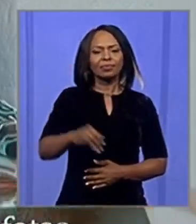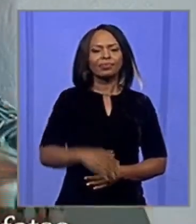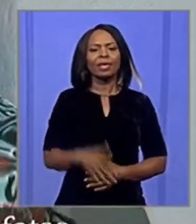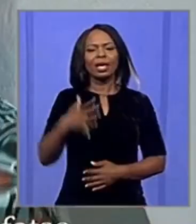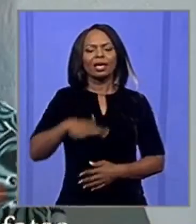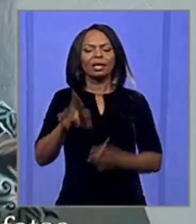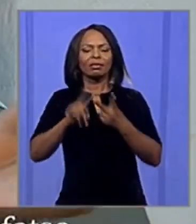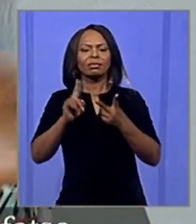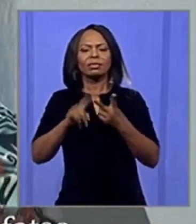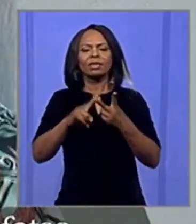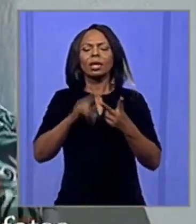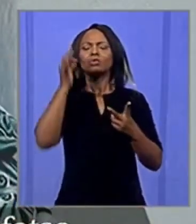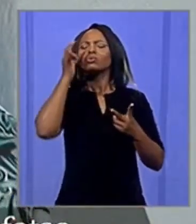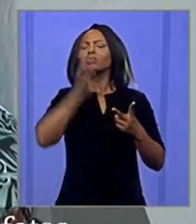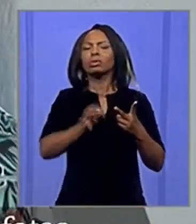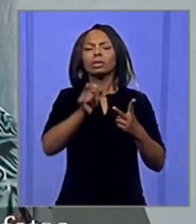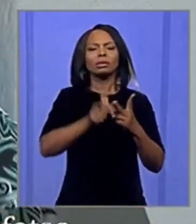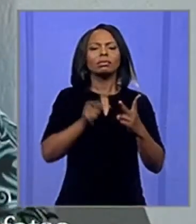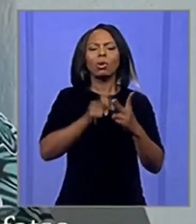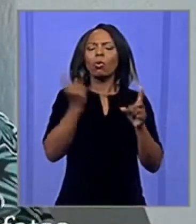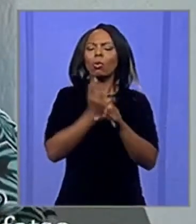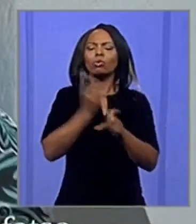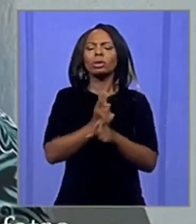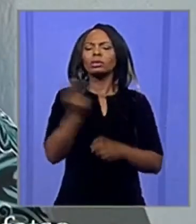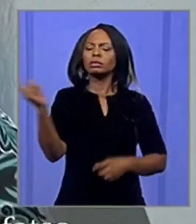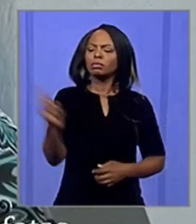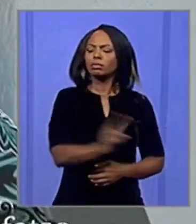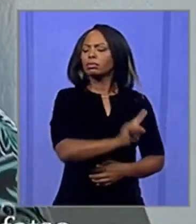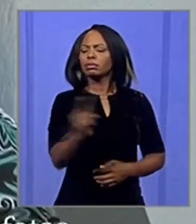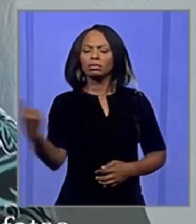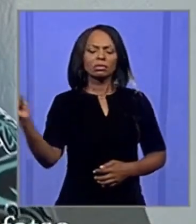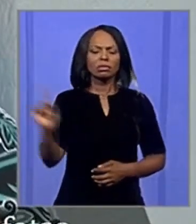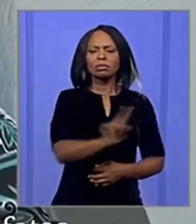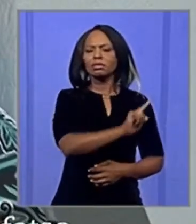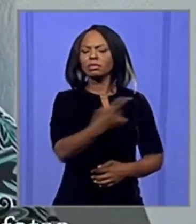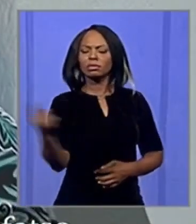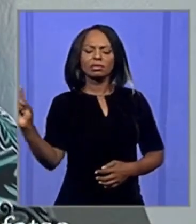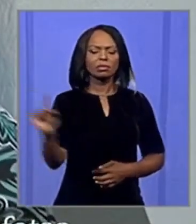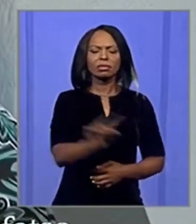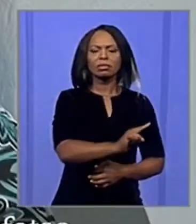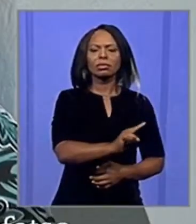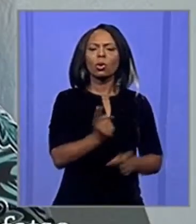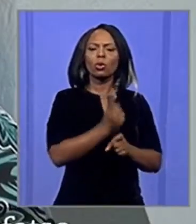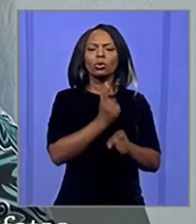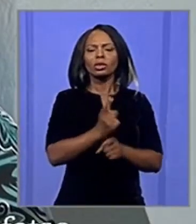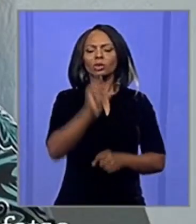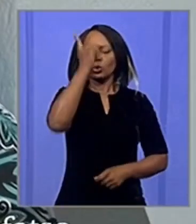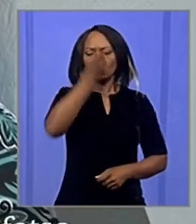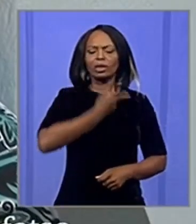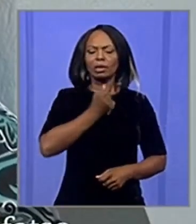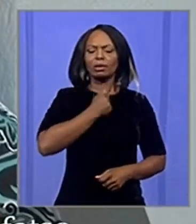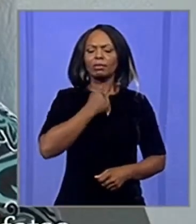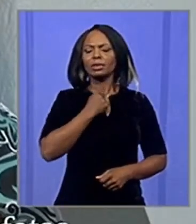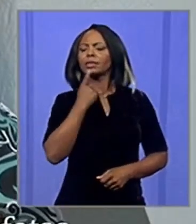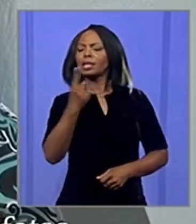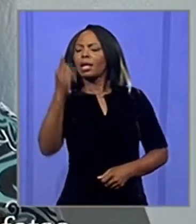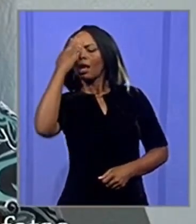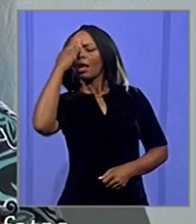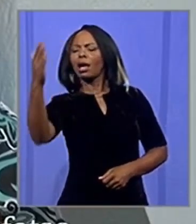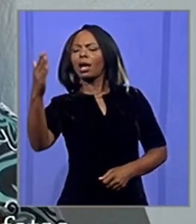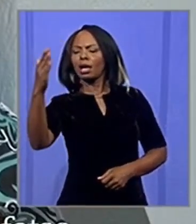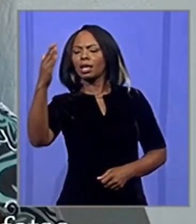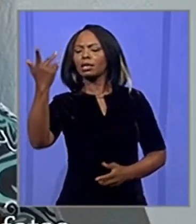liked walking and just taking walks and passing by my house, and my daughter will be like, hello uncle, and yeah, so finding out